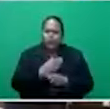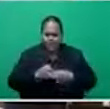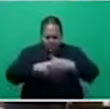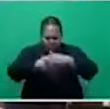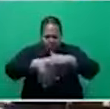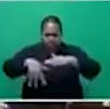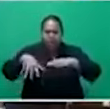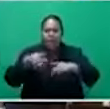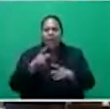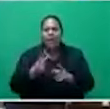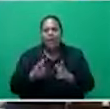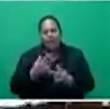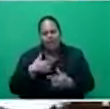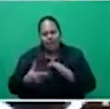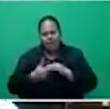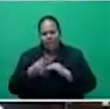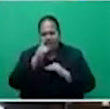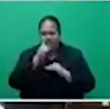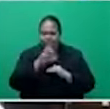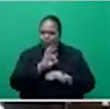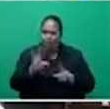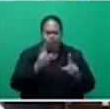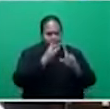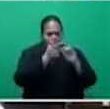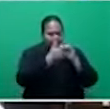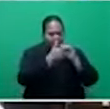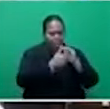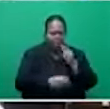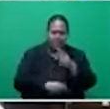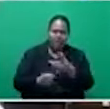are. Mr. Speaker, sir,